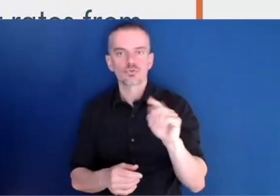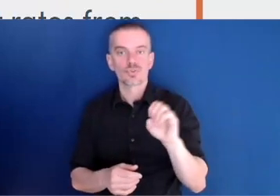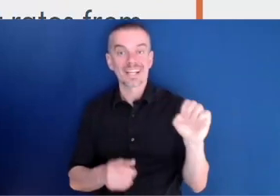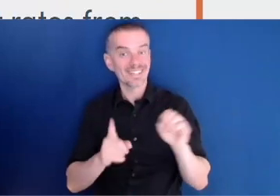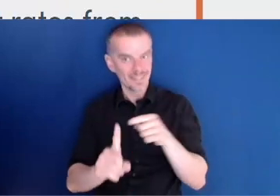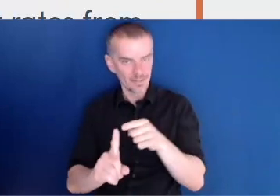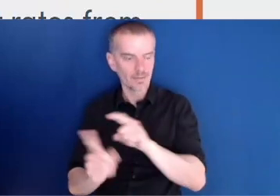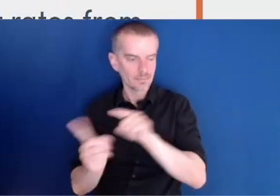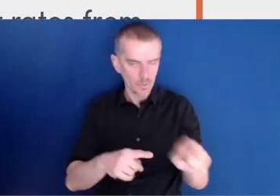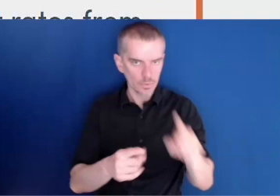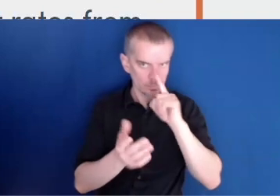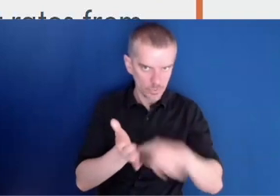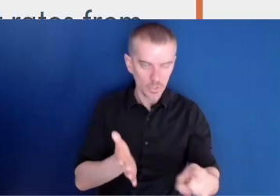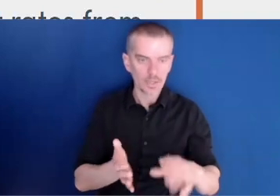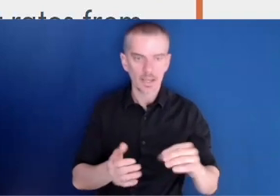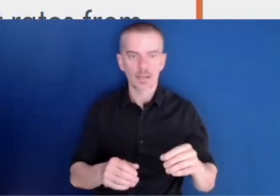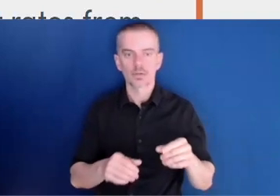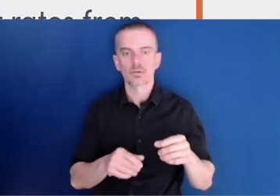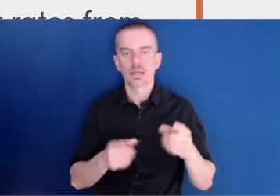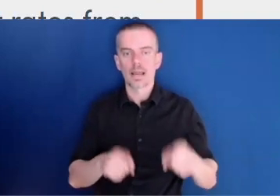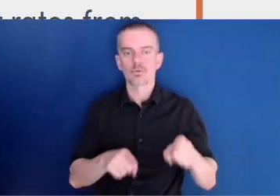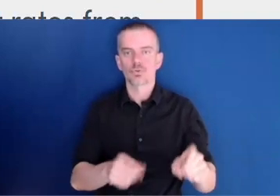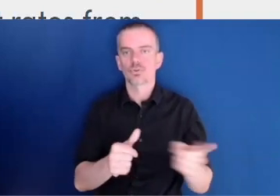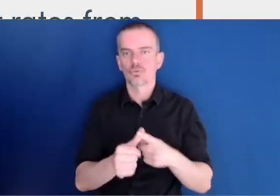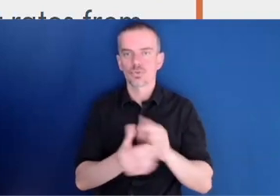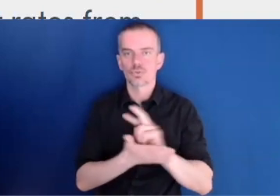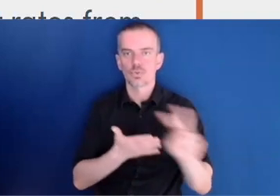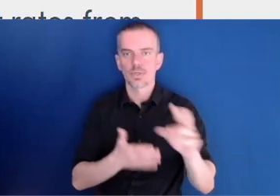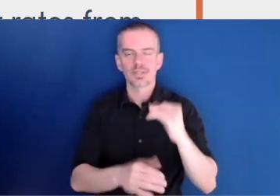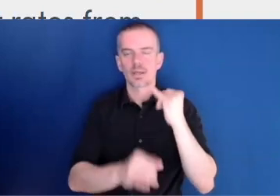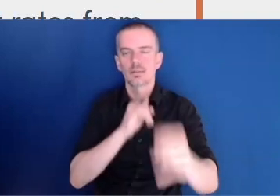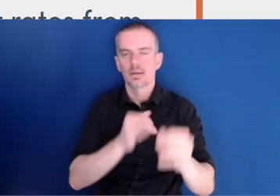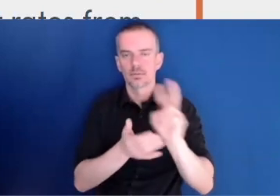to be completed during the initial 2 weeks and final 2 weeks. So